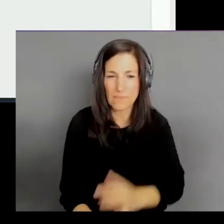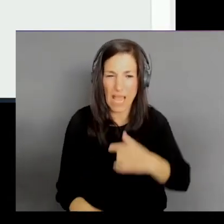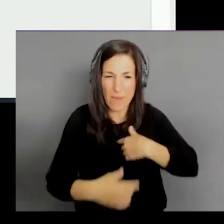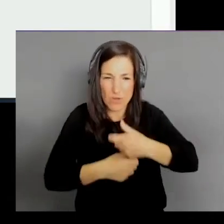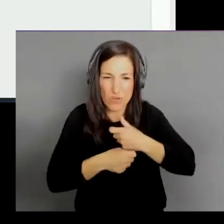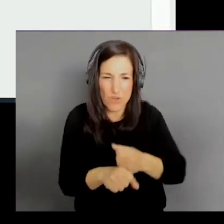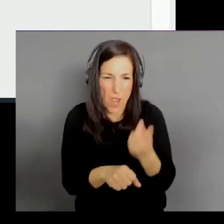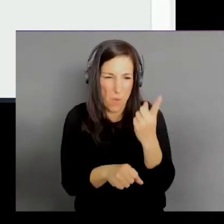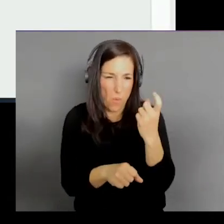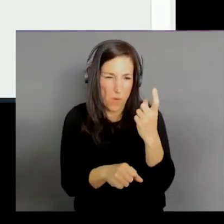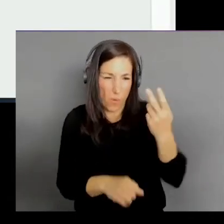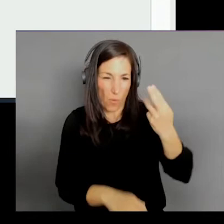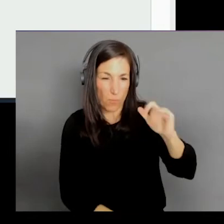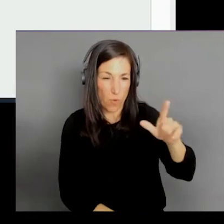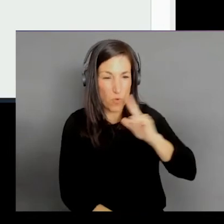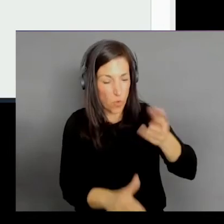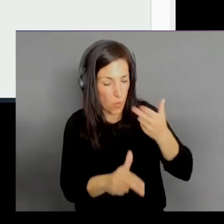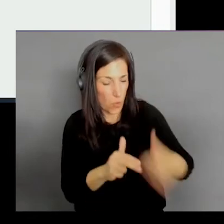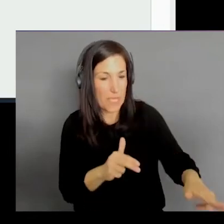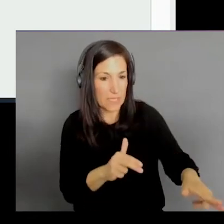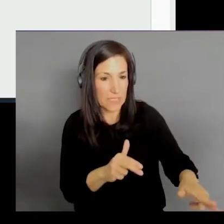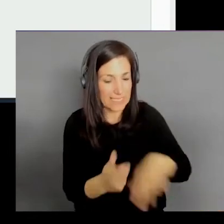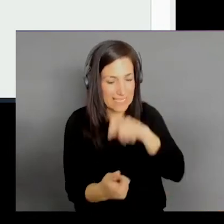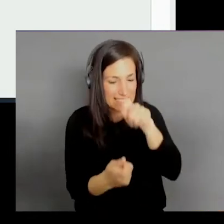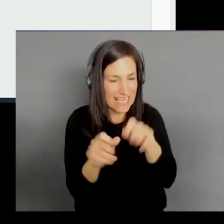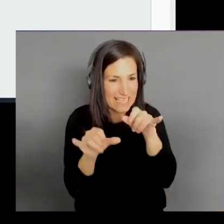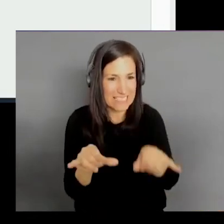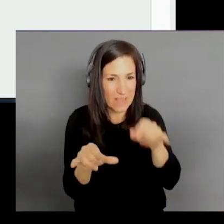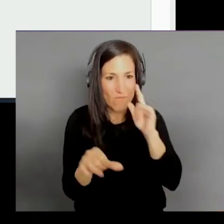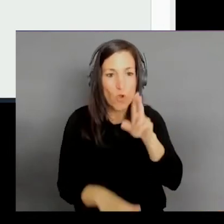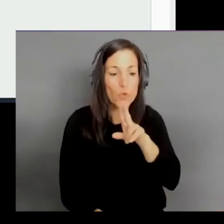same, but for US East 2.